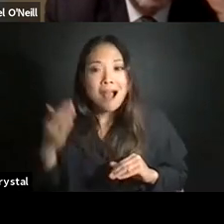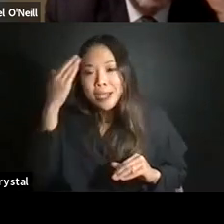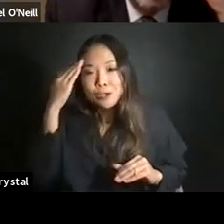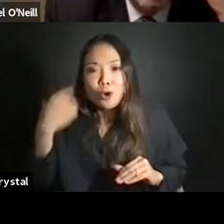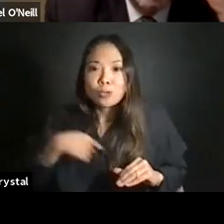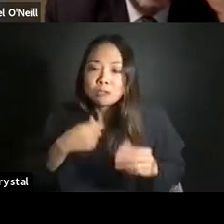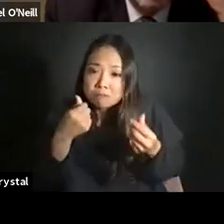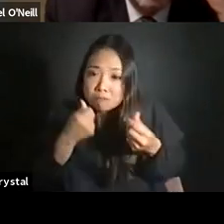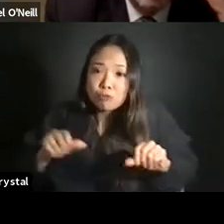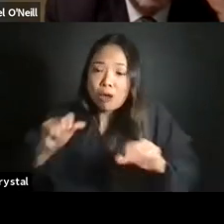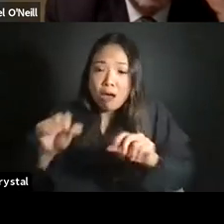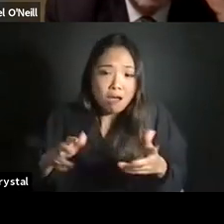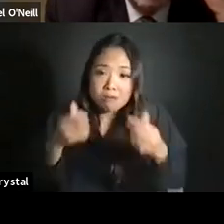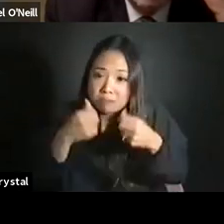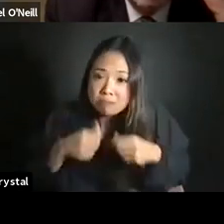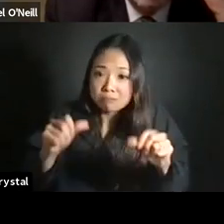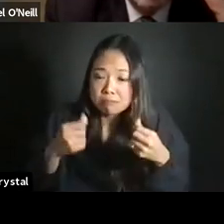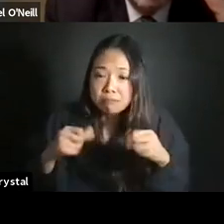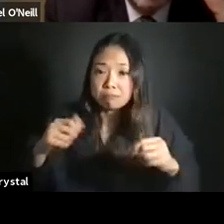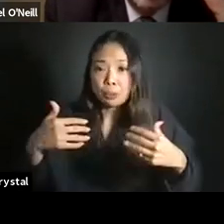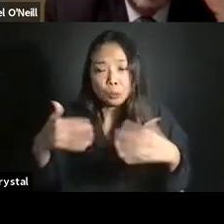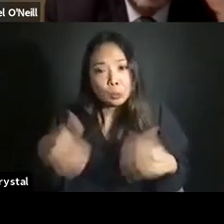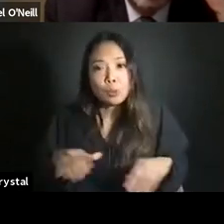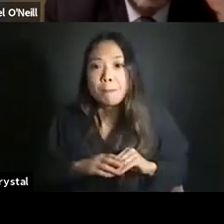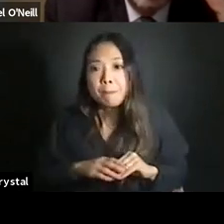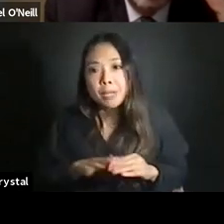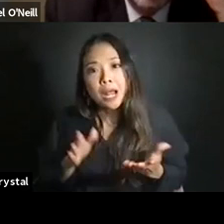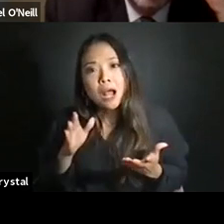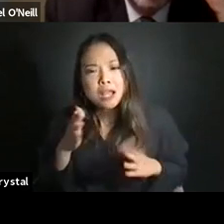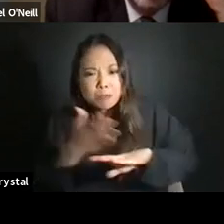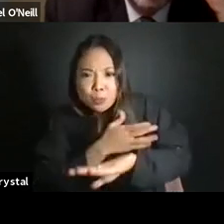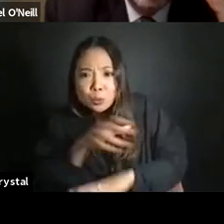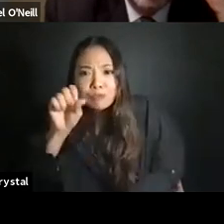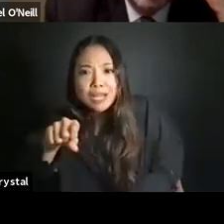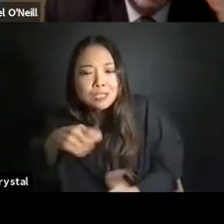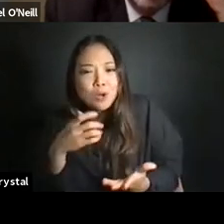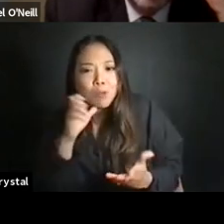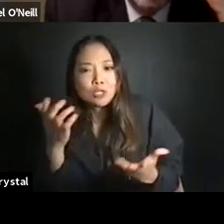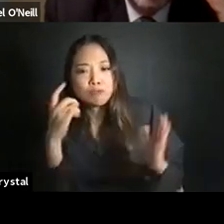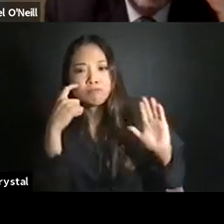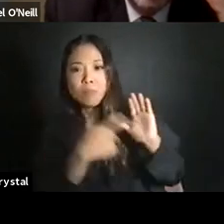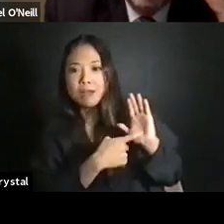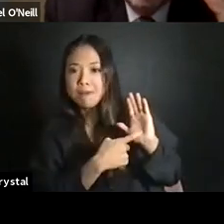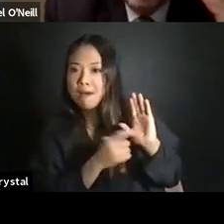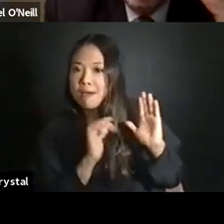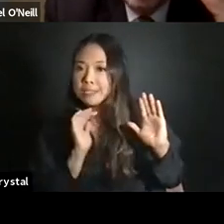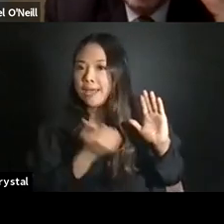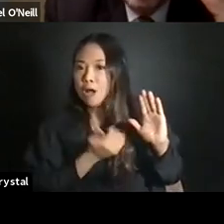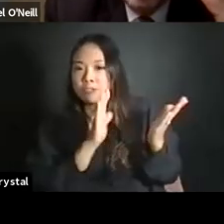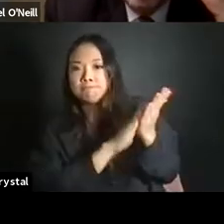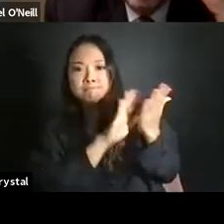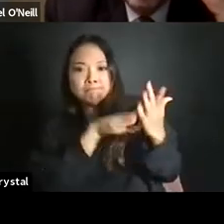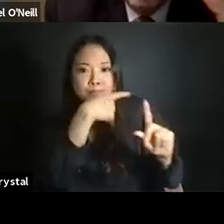all to under underplay the importance of where we are but you know again it's it's not until every